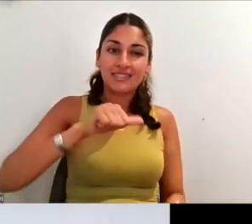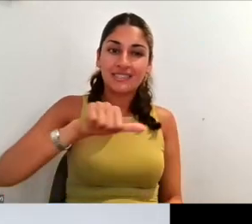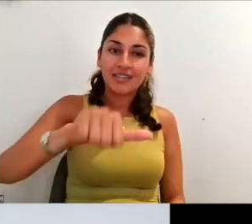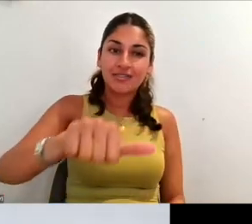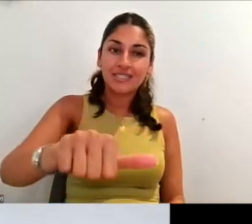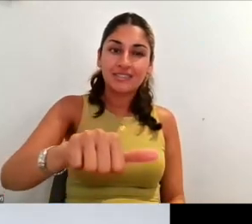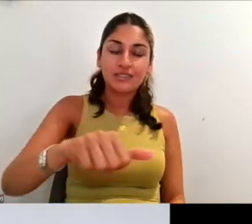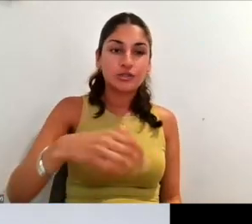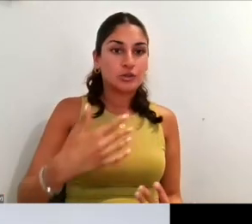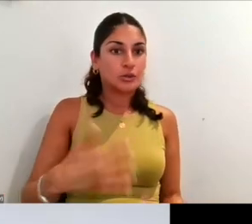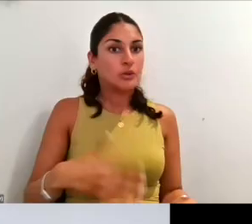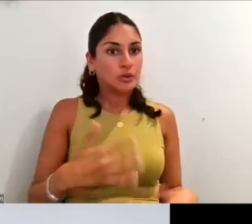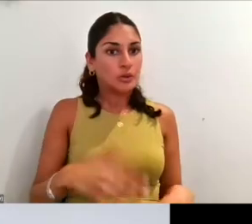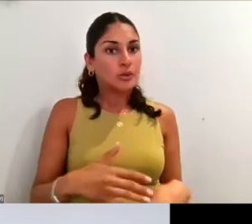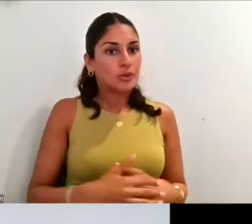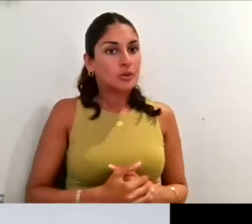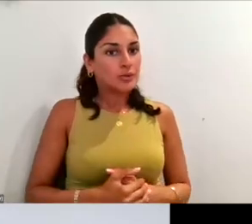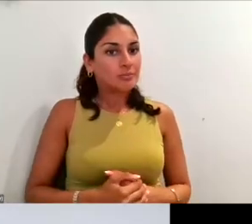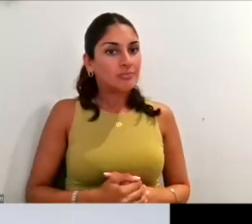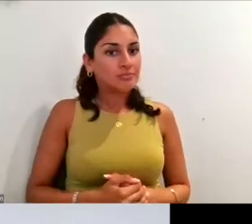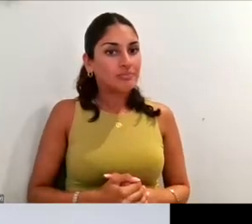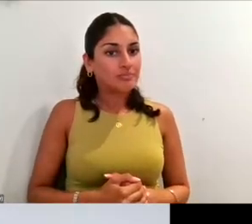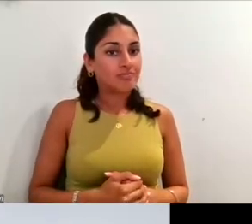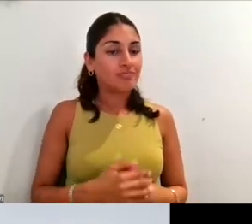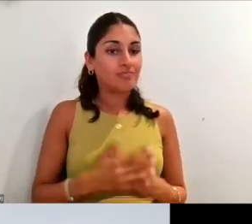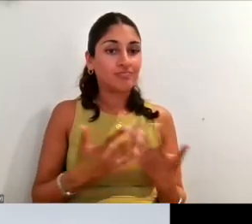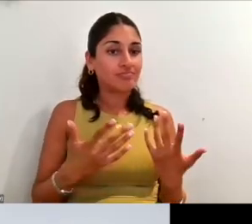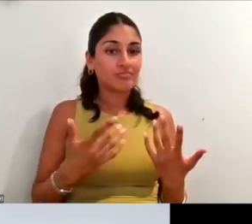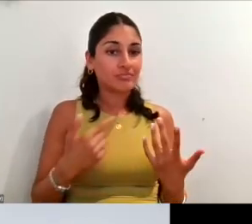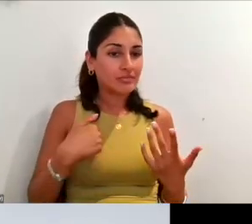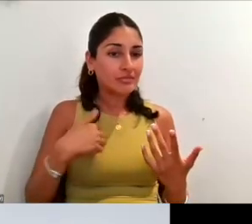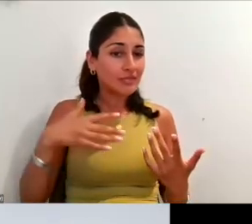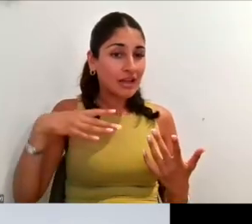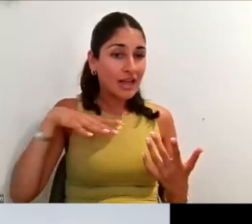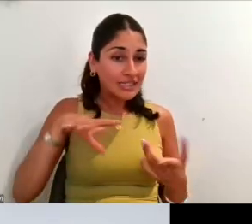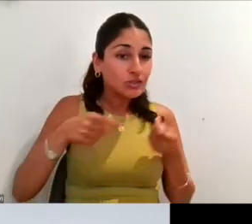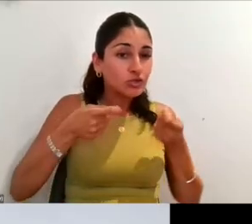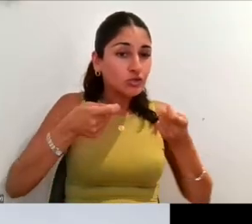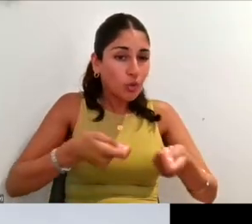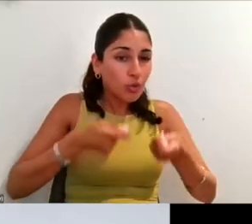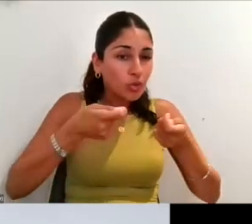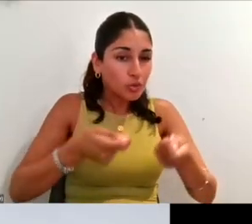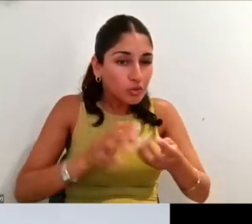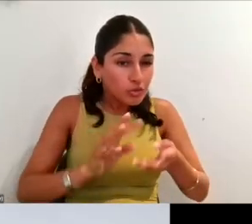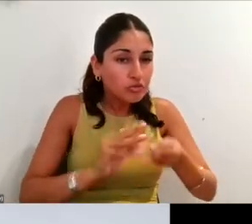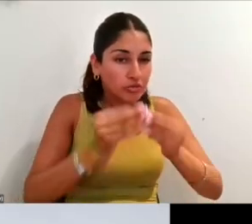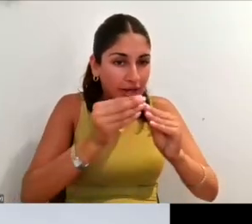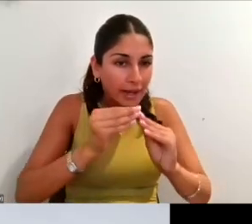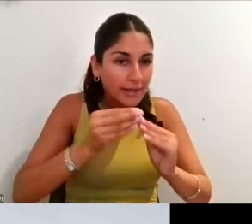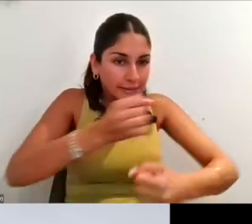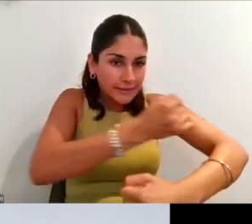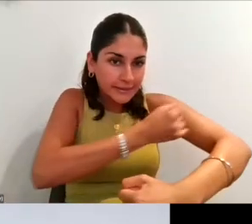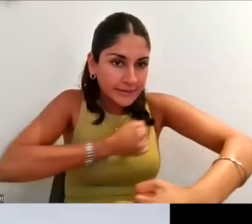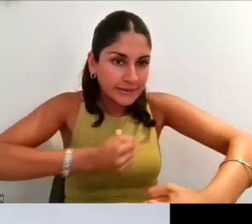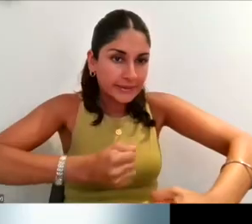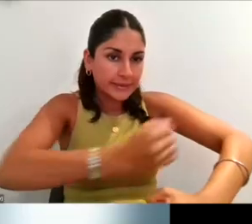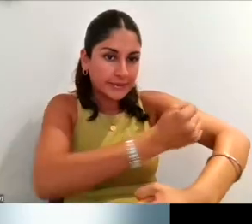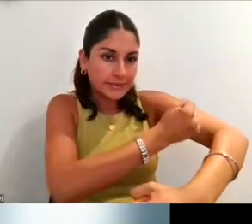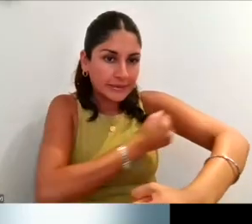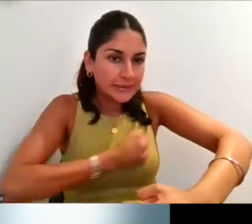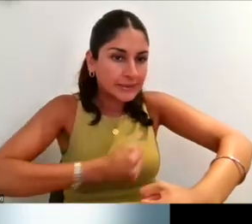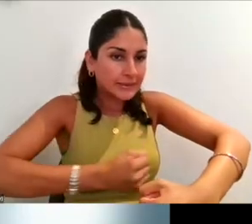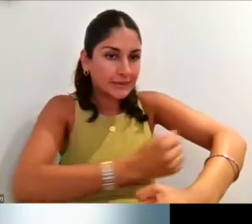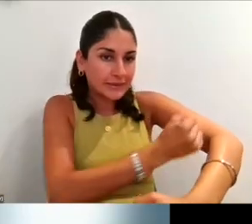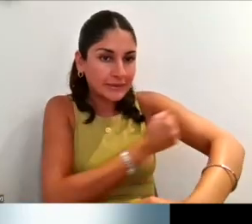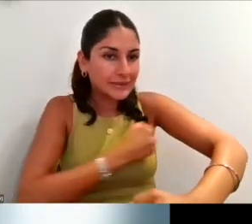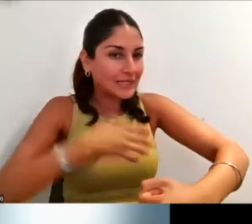It's it's I just got to cook. I just got to cook with it. Um, all in good time. Got to